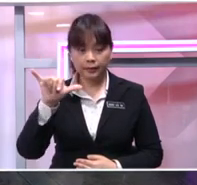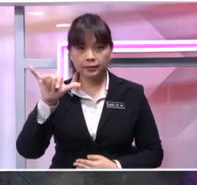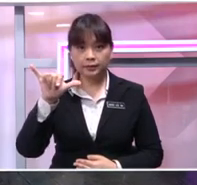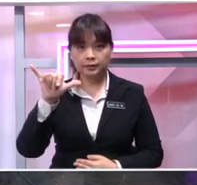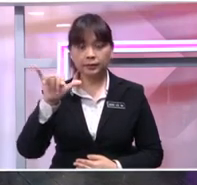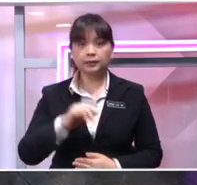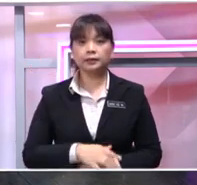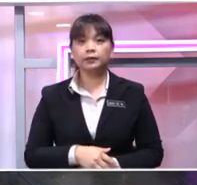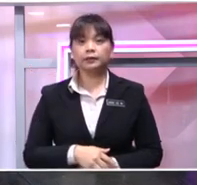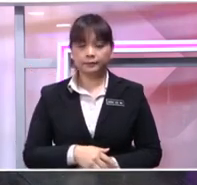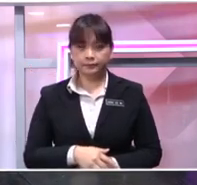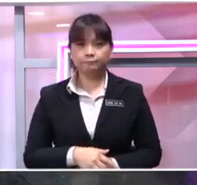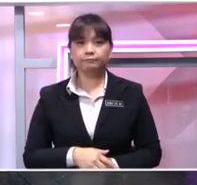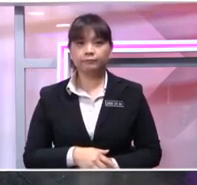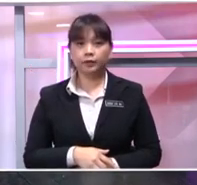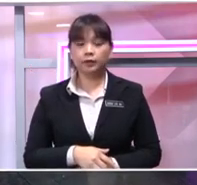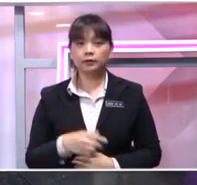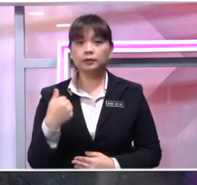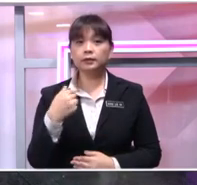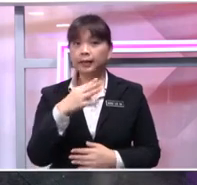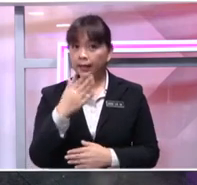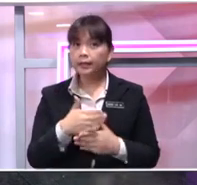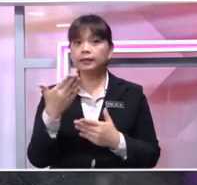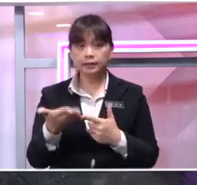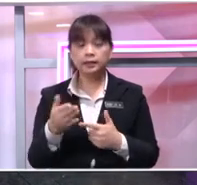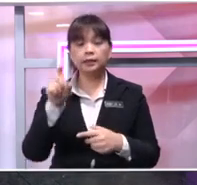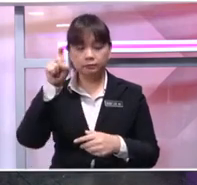Still me. With you, okay. Then you have to answer.